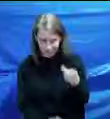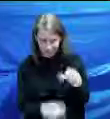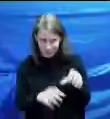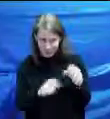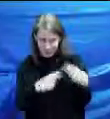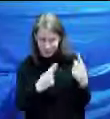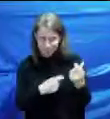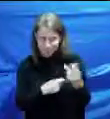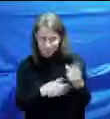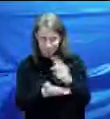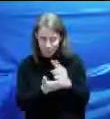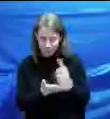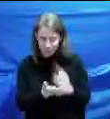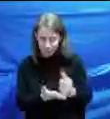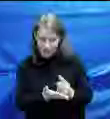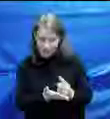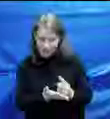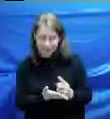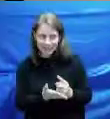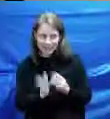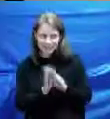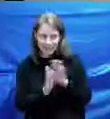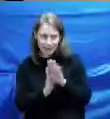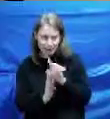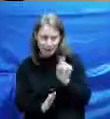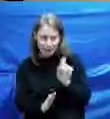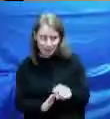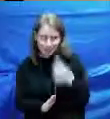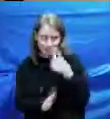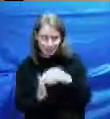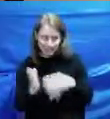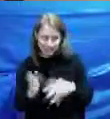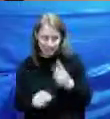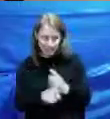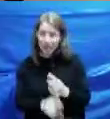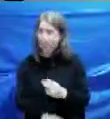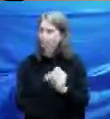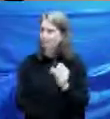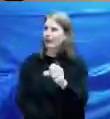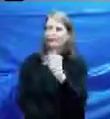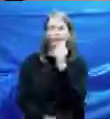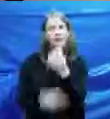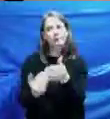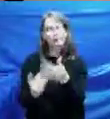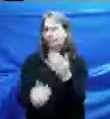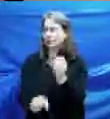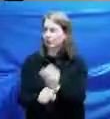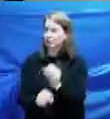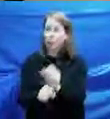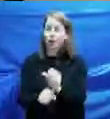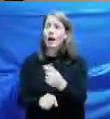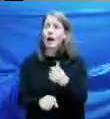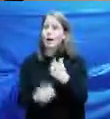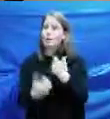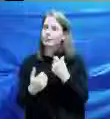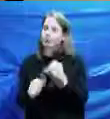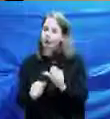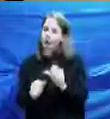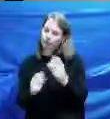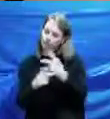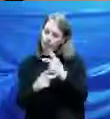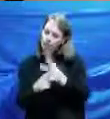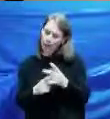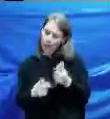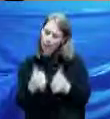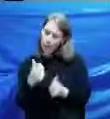that conversation, right? It is not simple work, because you're trying to define questions that not only are text dependent, but worth asking, Yeah. worth